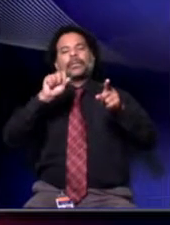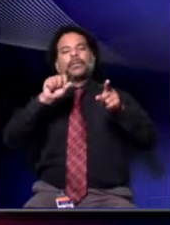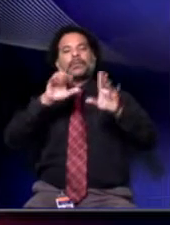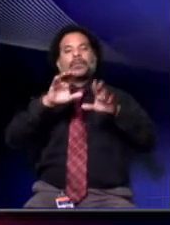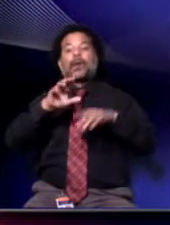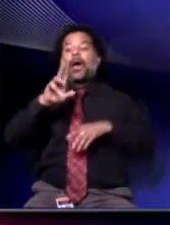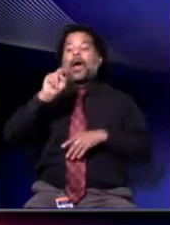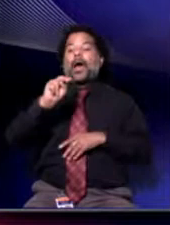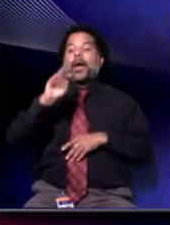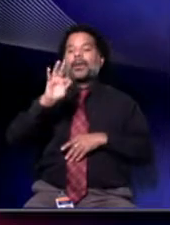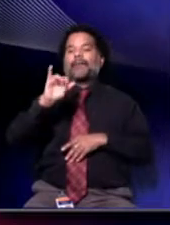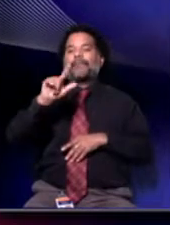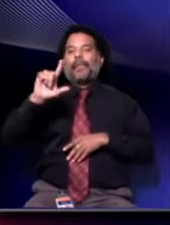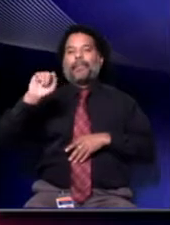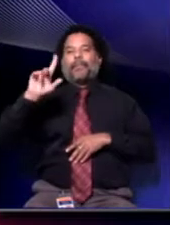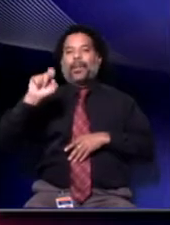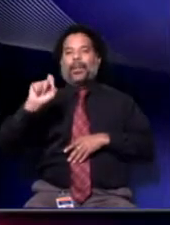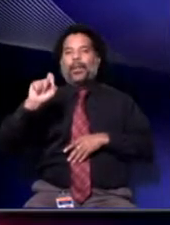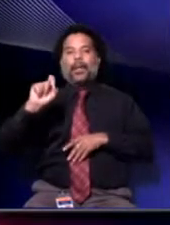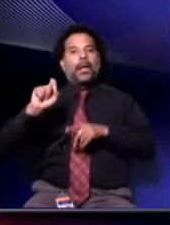Unfillable doesn't mean unneedable.